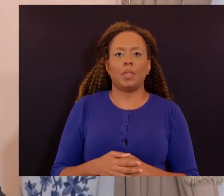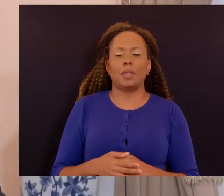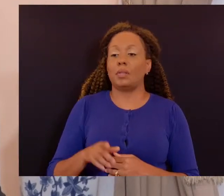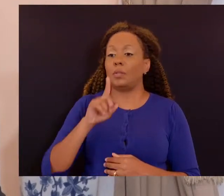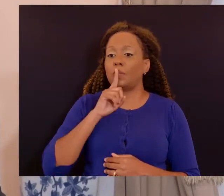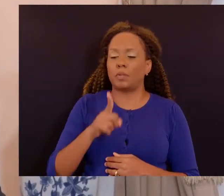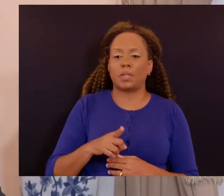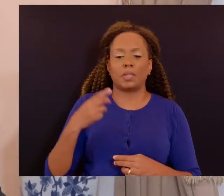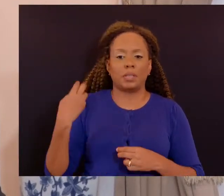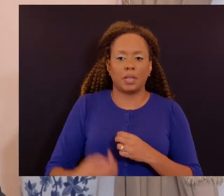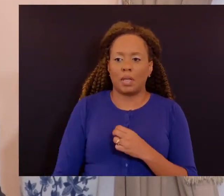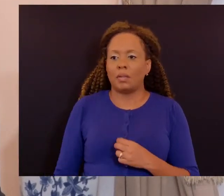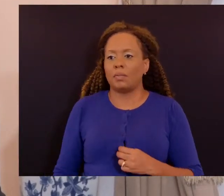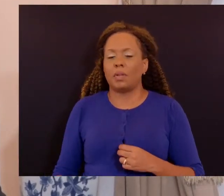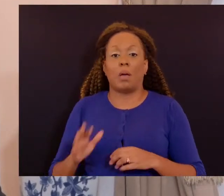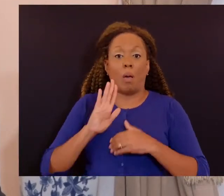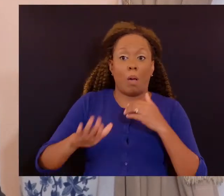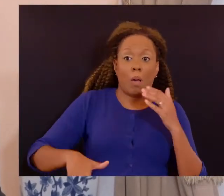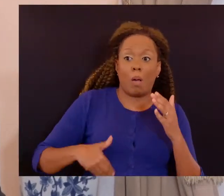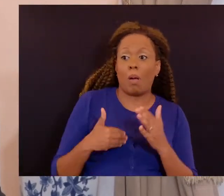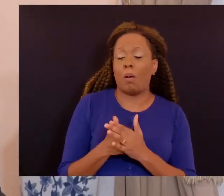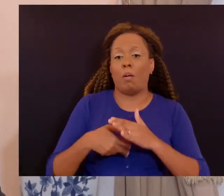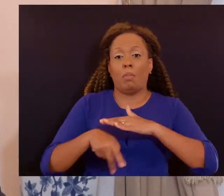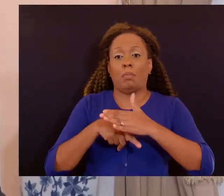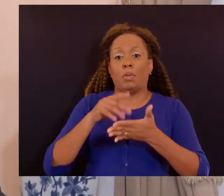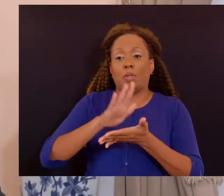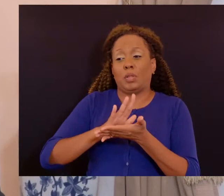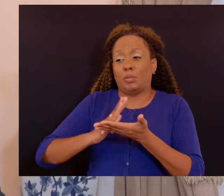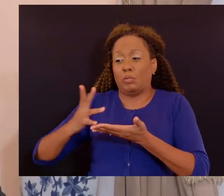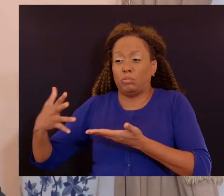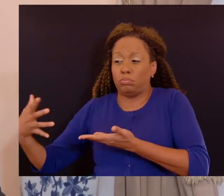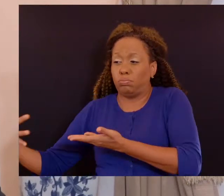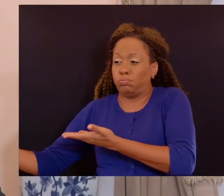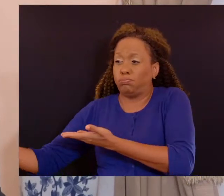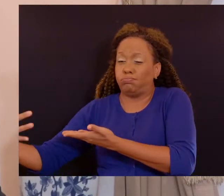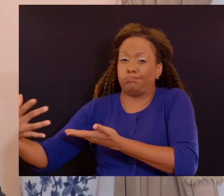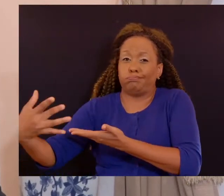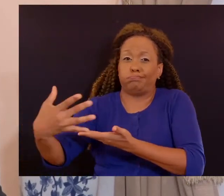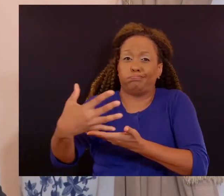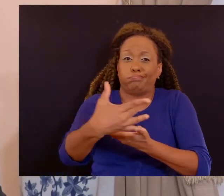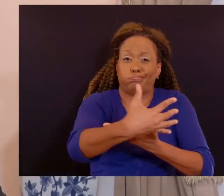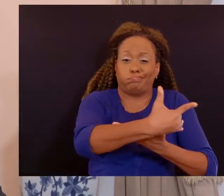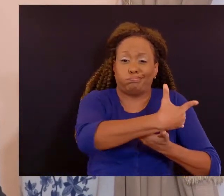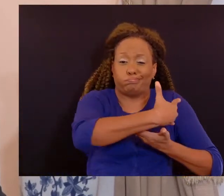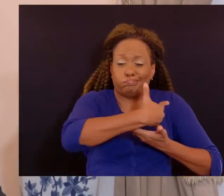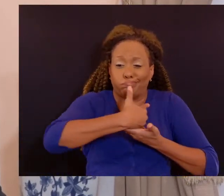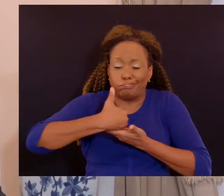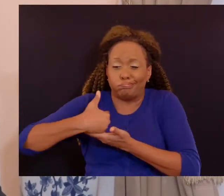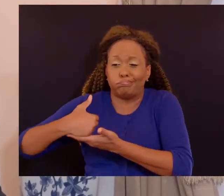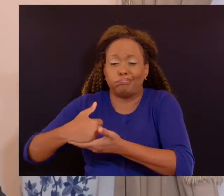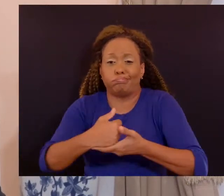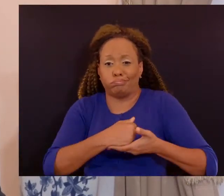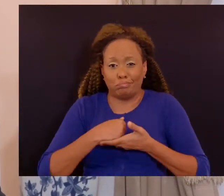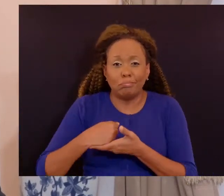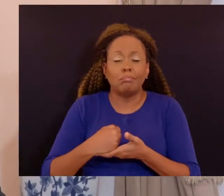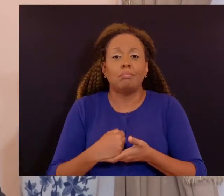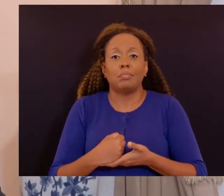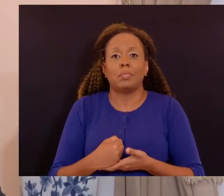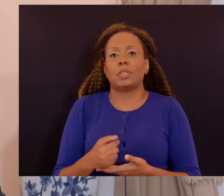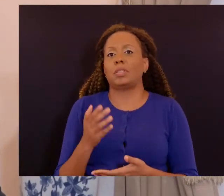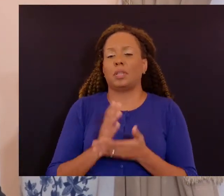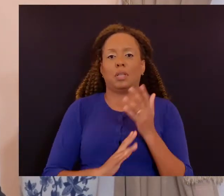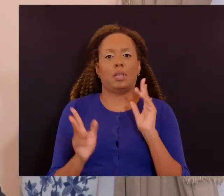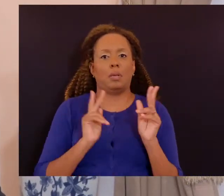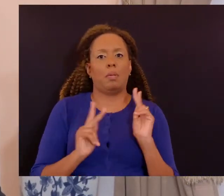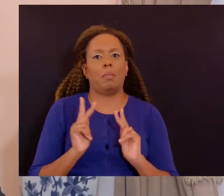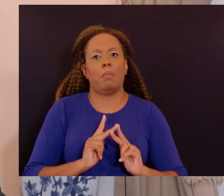challenging one. We've got to collect from all of our various primary schools, and then that data had to be entered. And so while I know that there are some who would have wanted